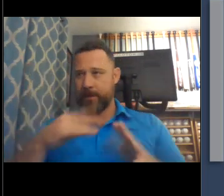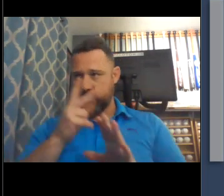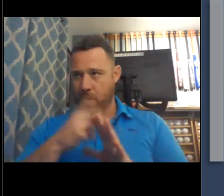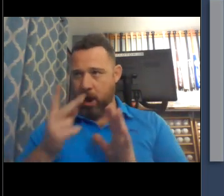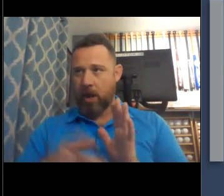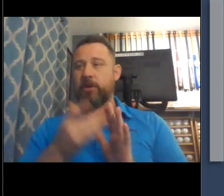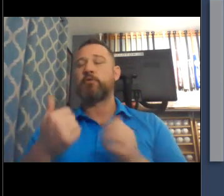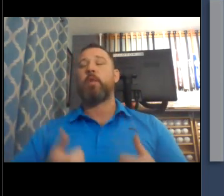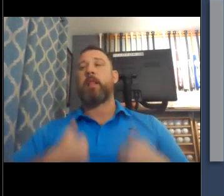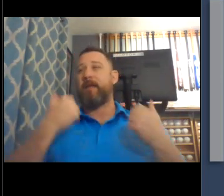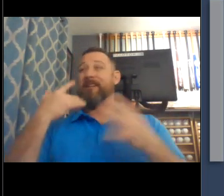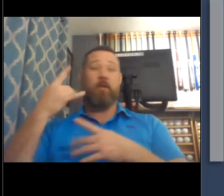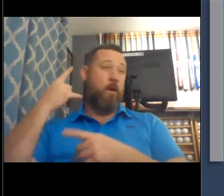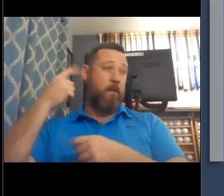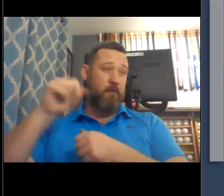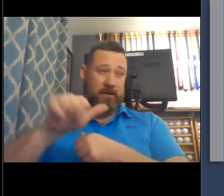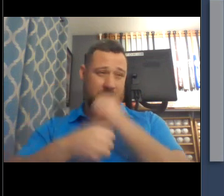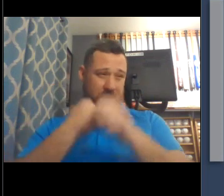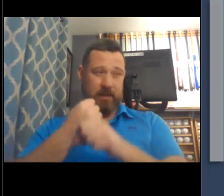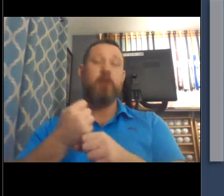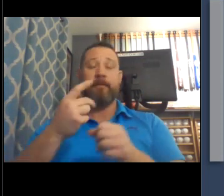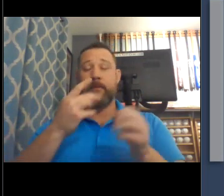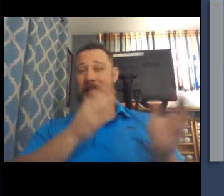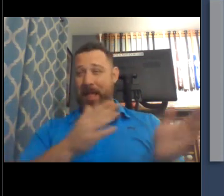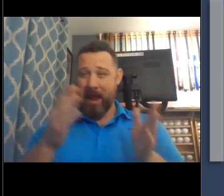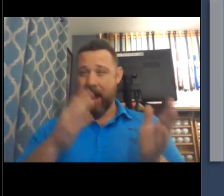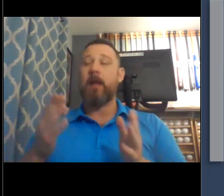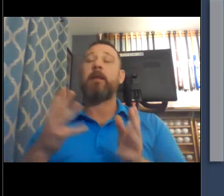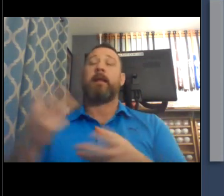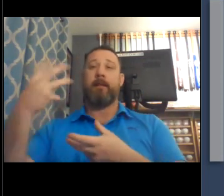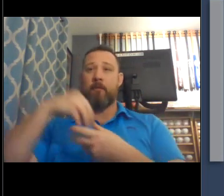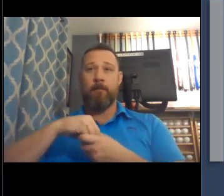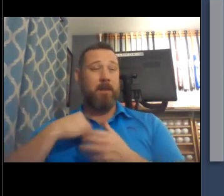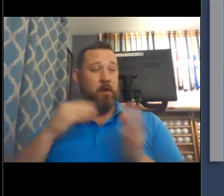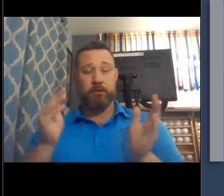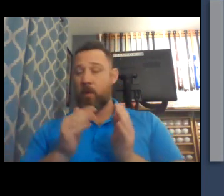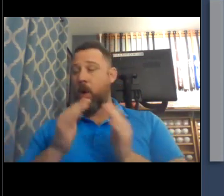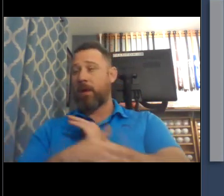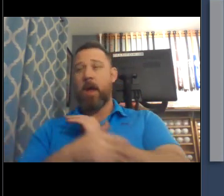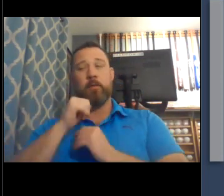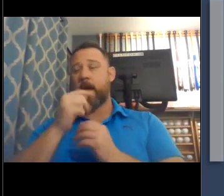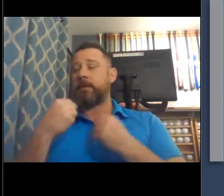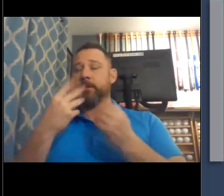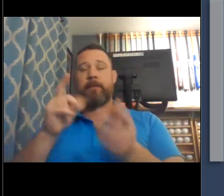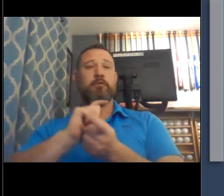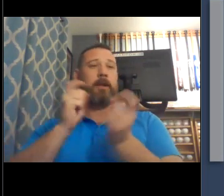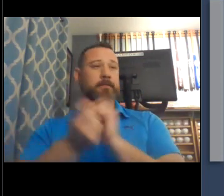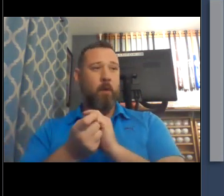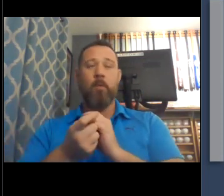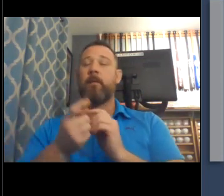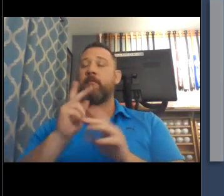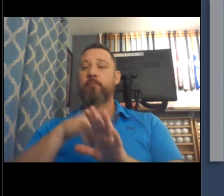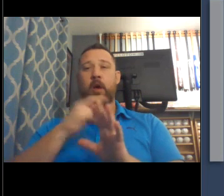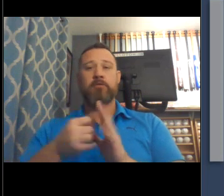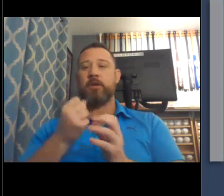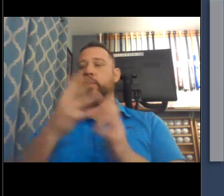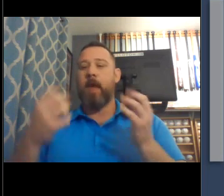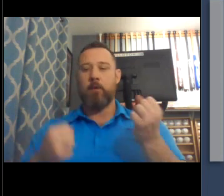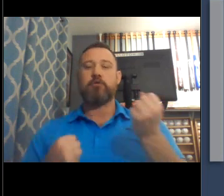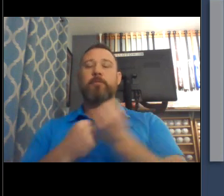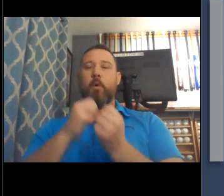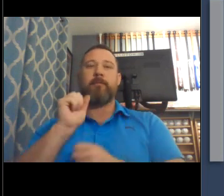after over a decade of planning and public involvement. Our small county would not be able to deliver transformative projects like this without the support of the